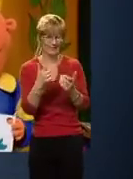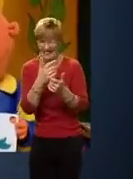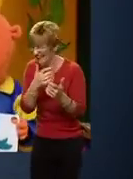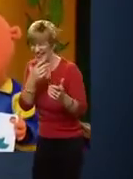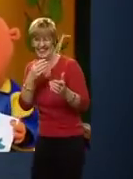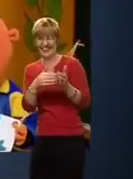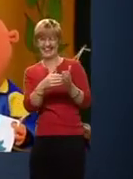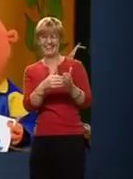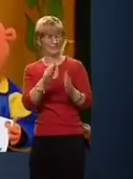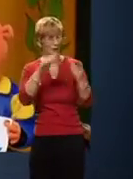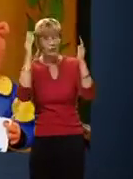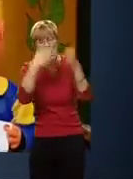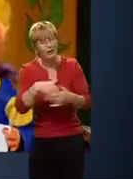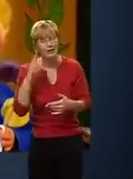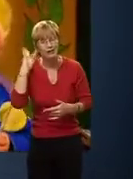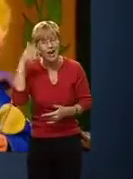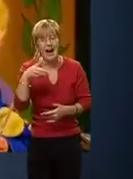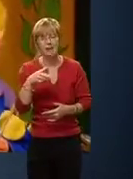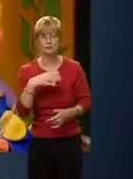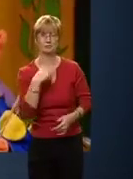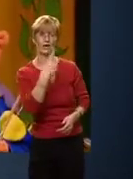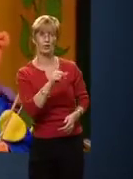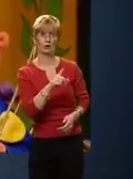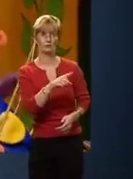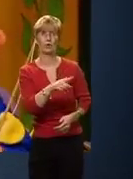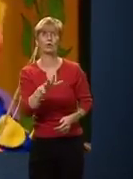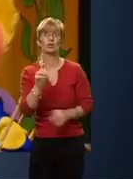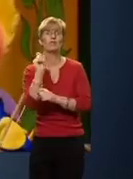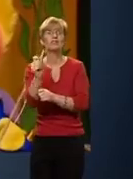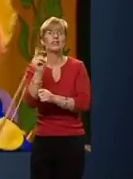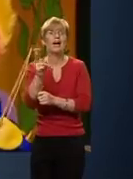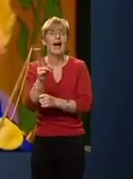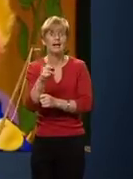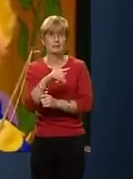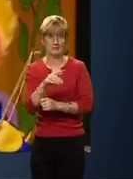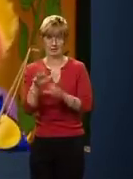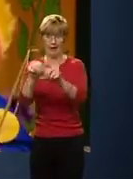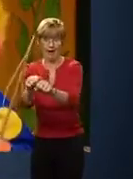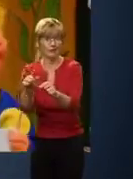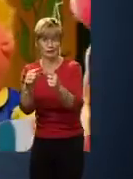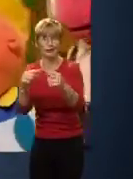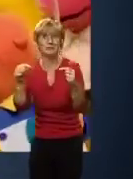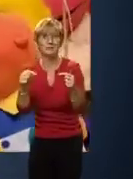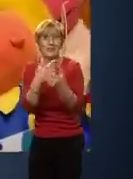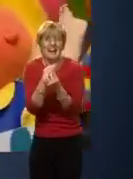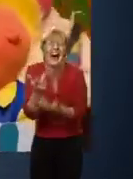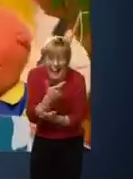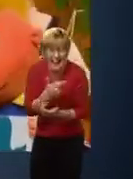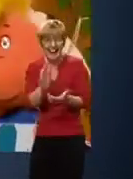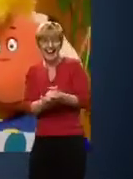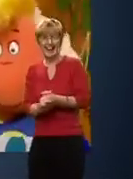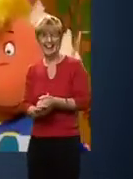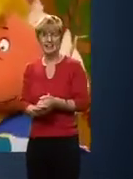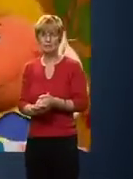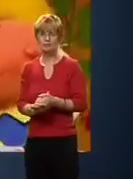fish. Don't worry, Jake. Yeah, I'll tell you what. If you start fishing again, you might get some chips to go with it.